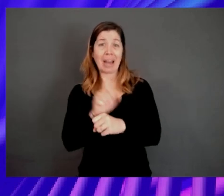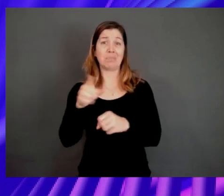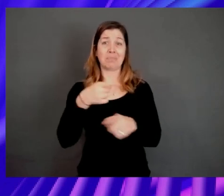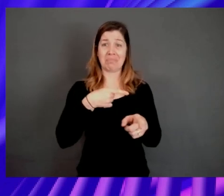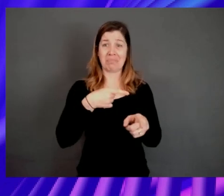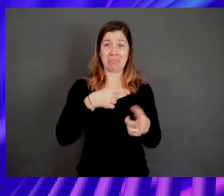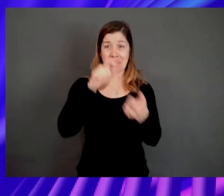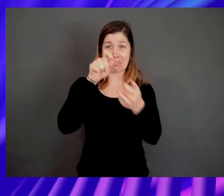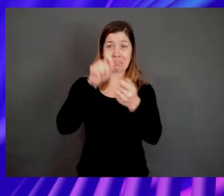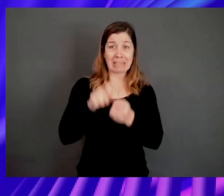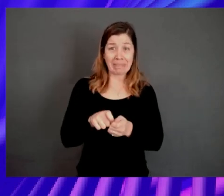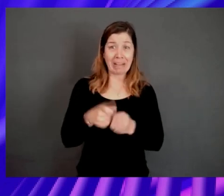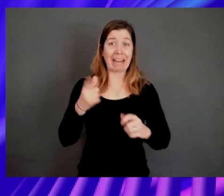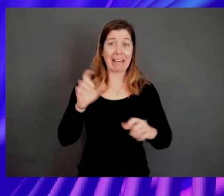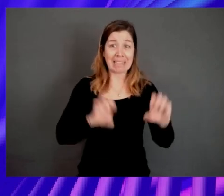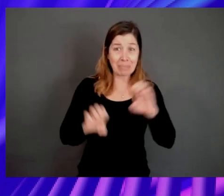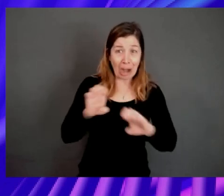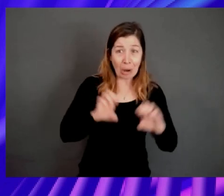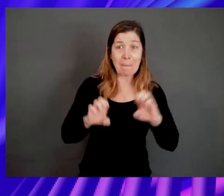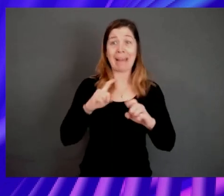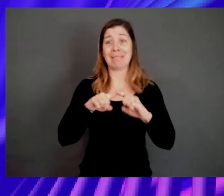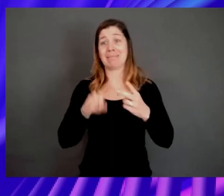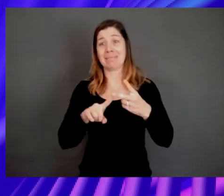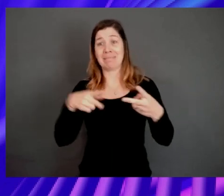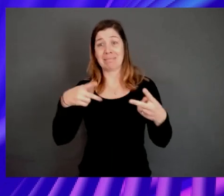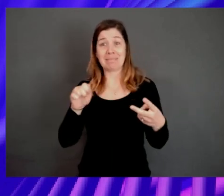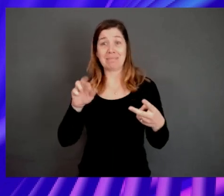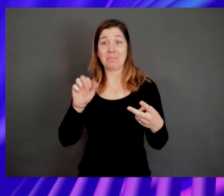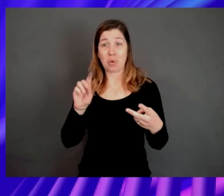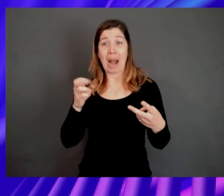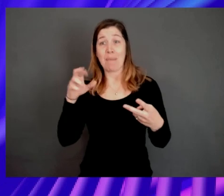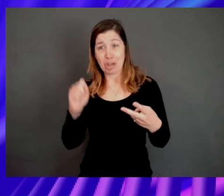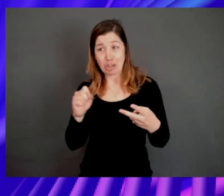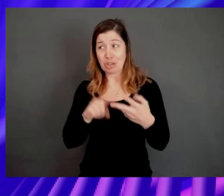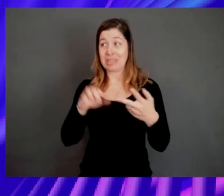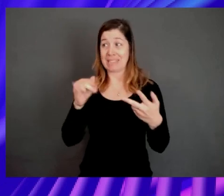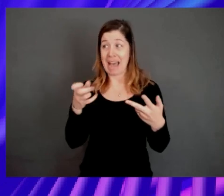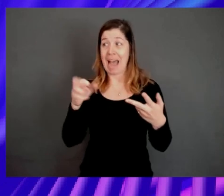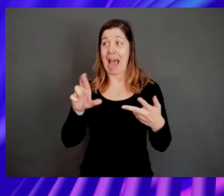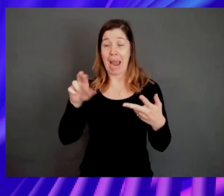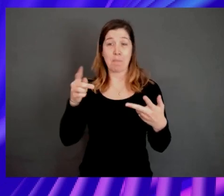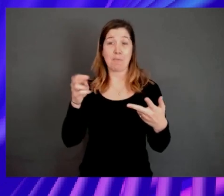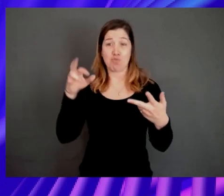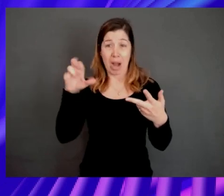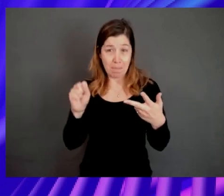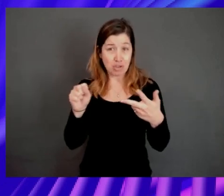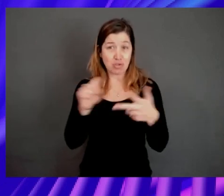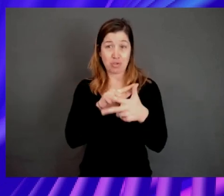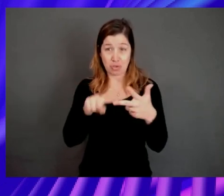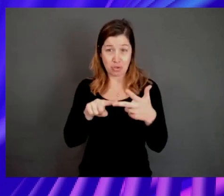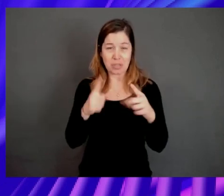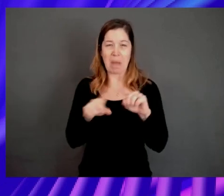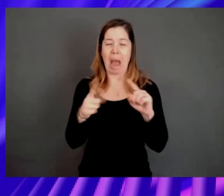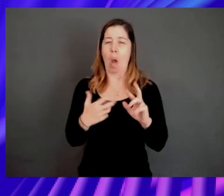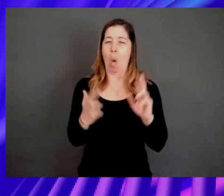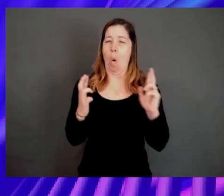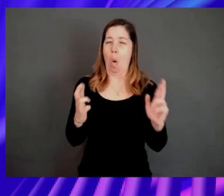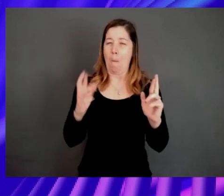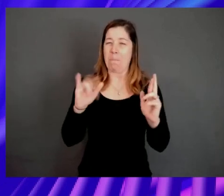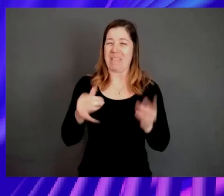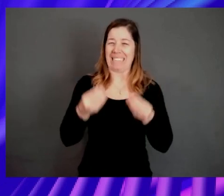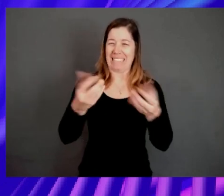your model parameters, your hyperparameters, and so on. So, but I hope that gives a good idea to